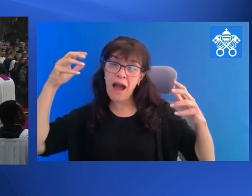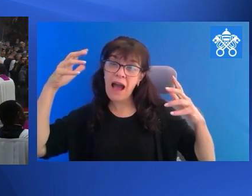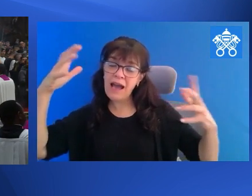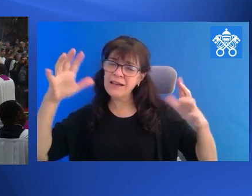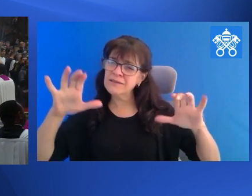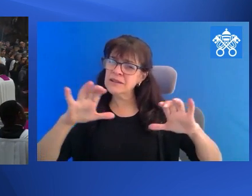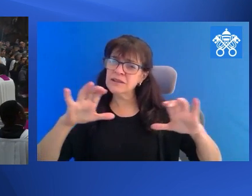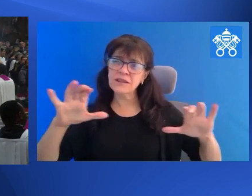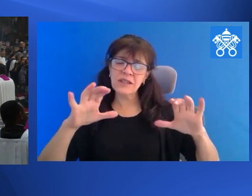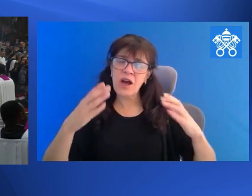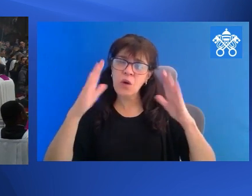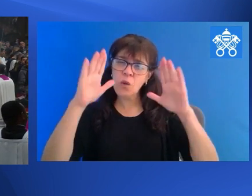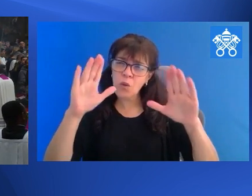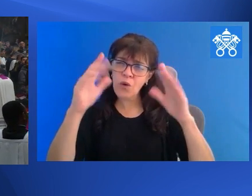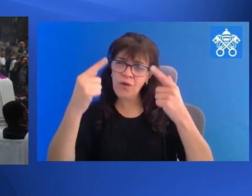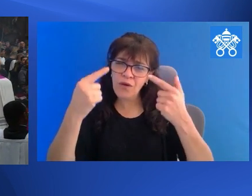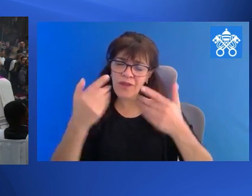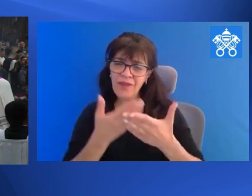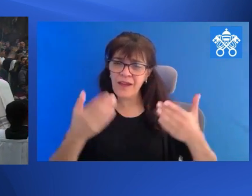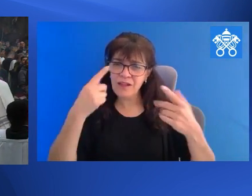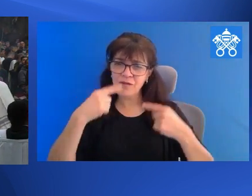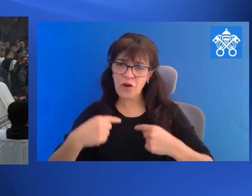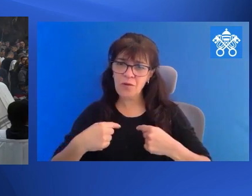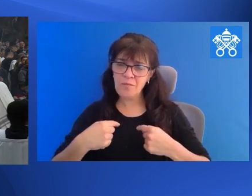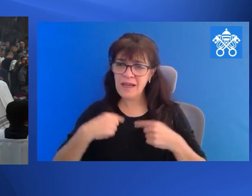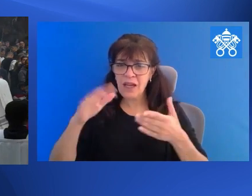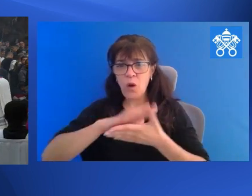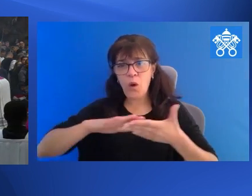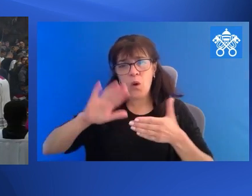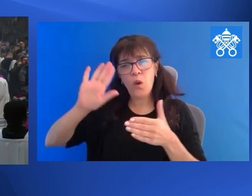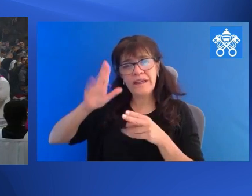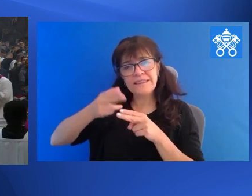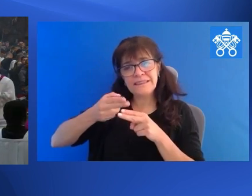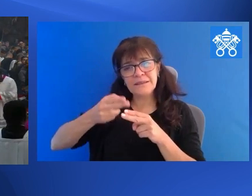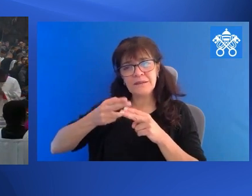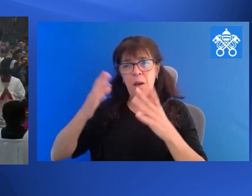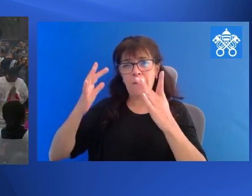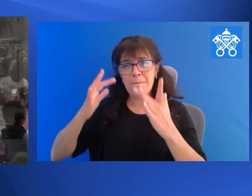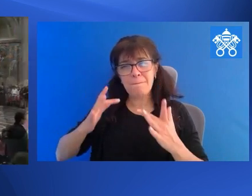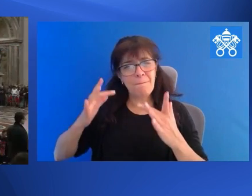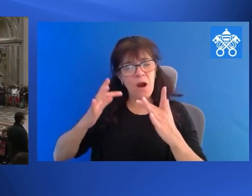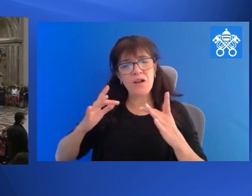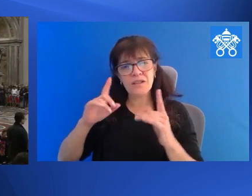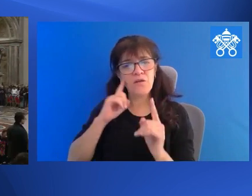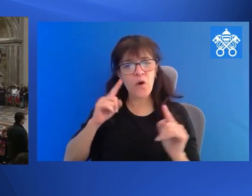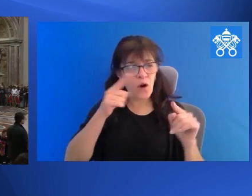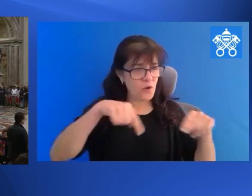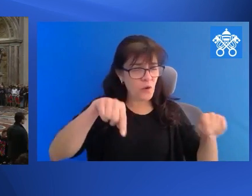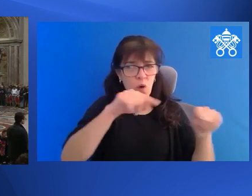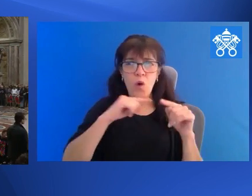holy is his name. He has mercy on those who fear him in every generation.